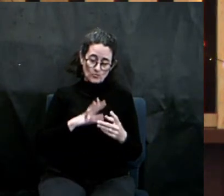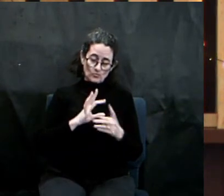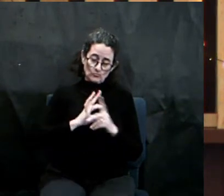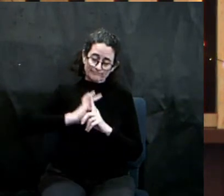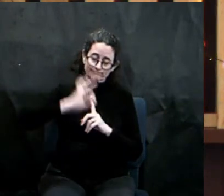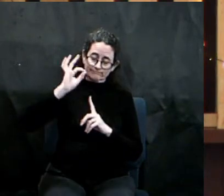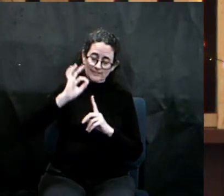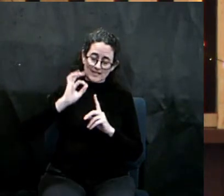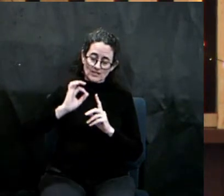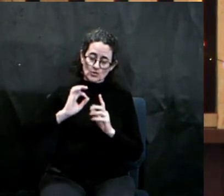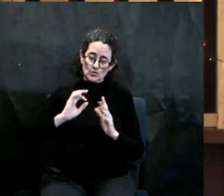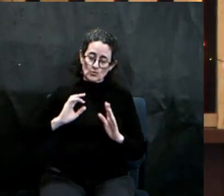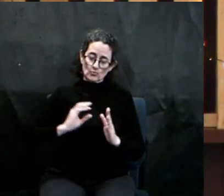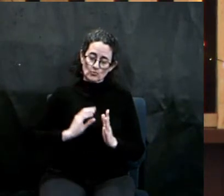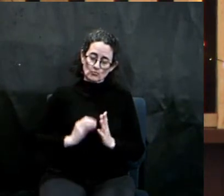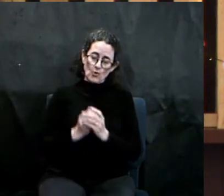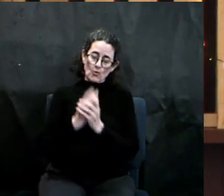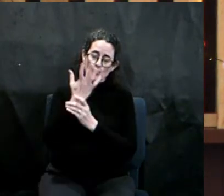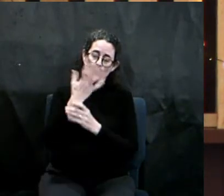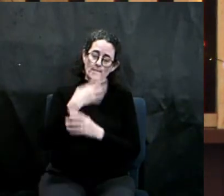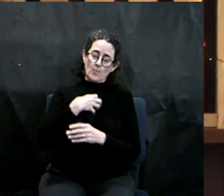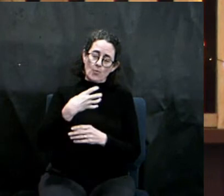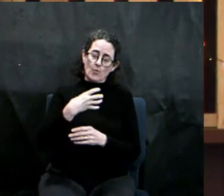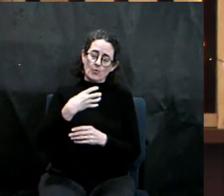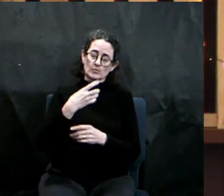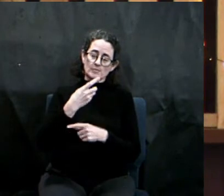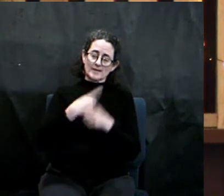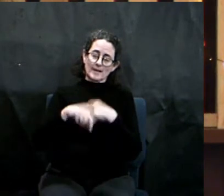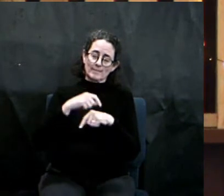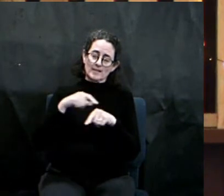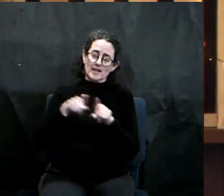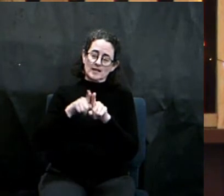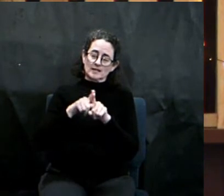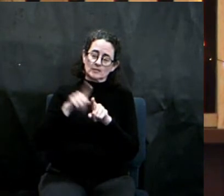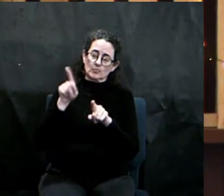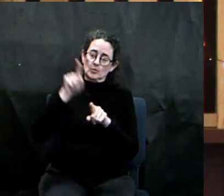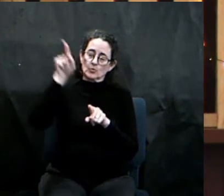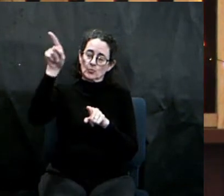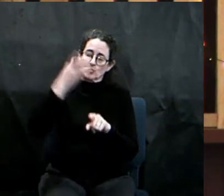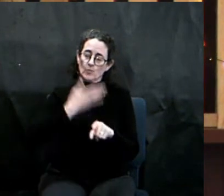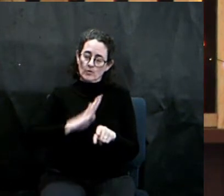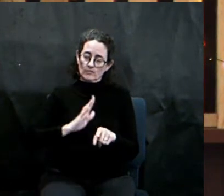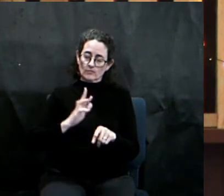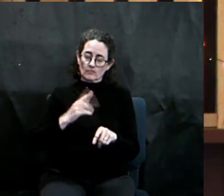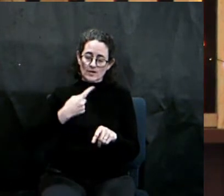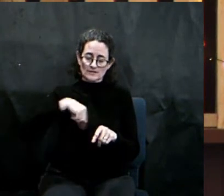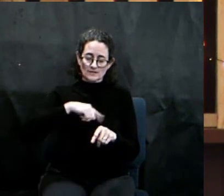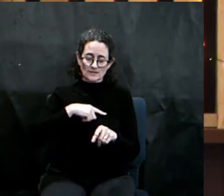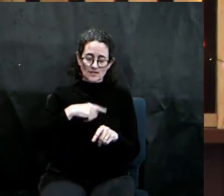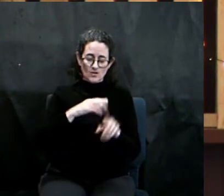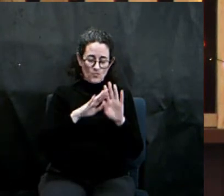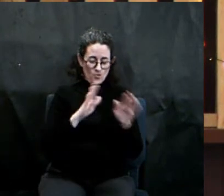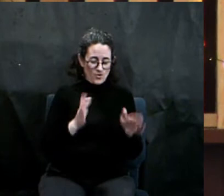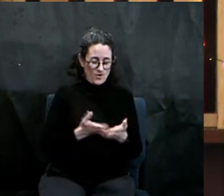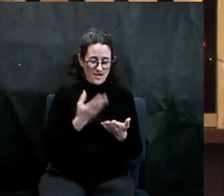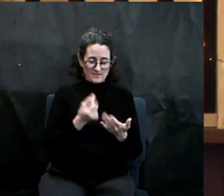our lives into sync with you and your plans for us. In our world marred by sin and the breakdown of relationship with